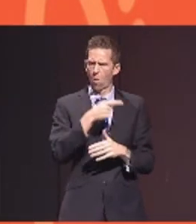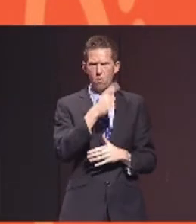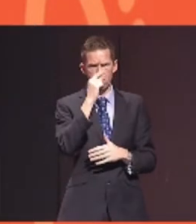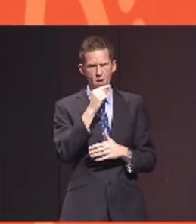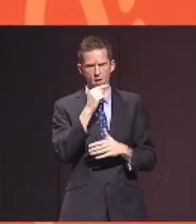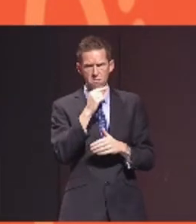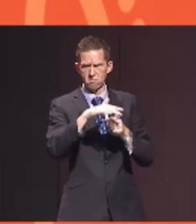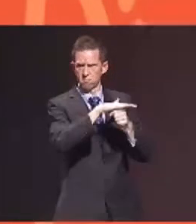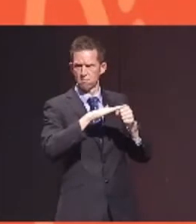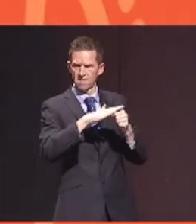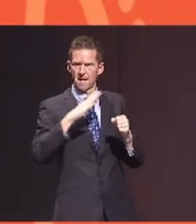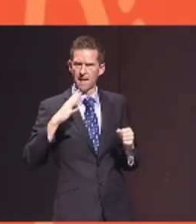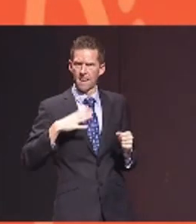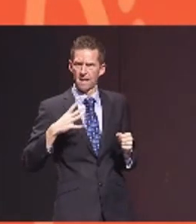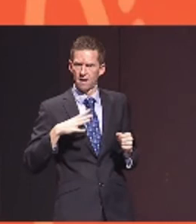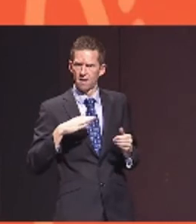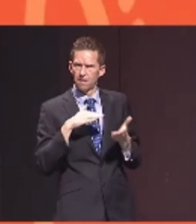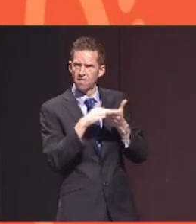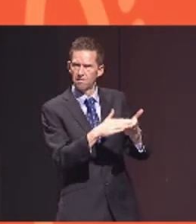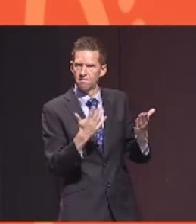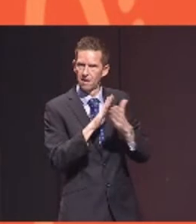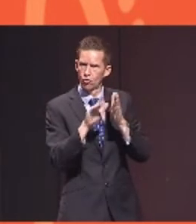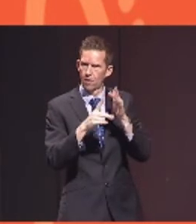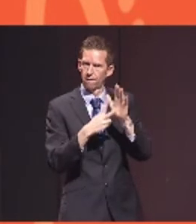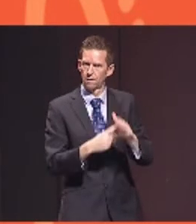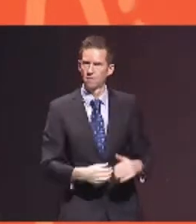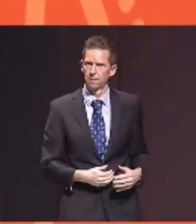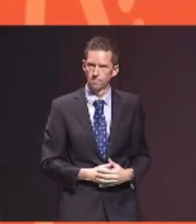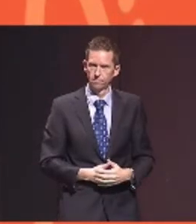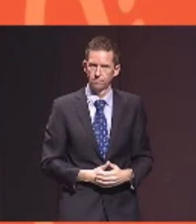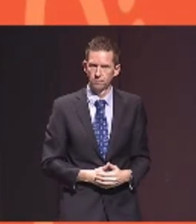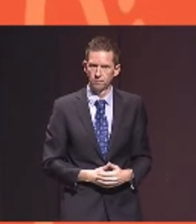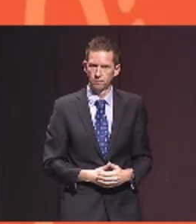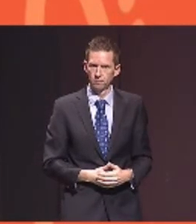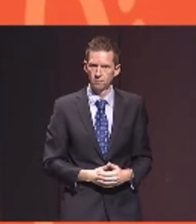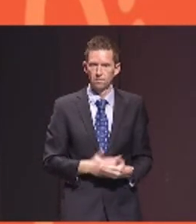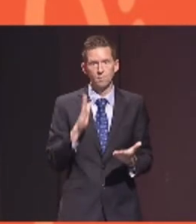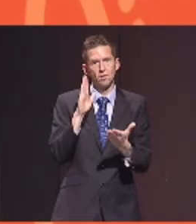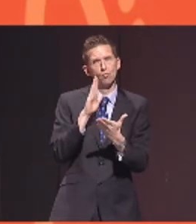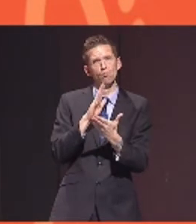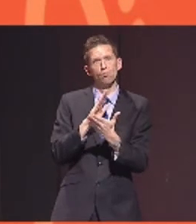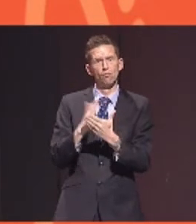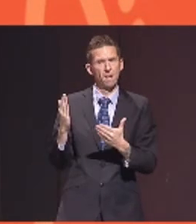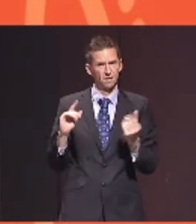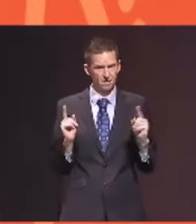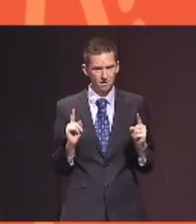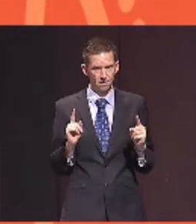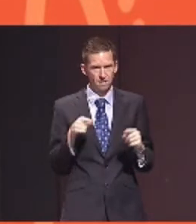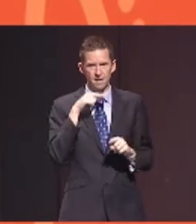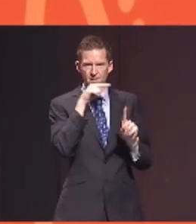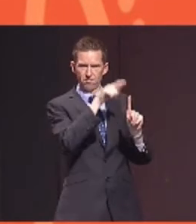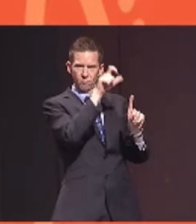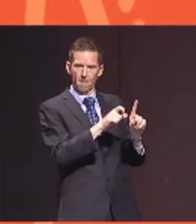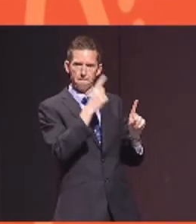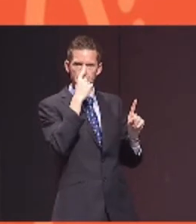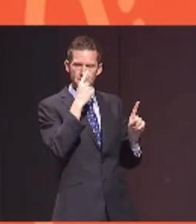a population that would need a response on HIV? In reality, they are people